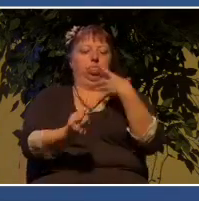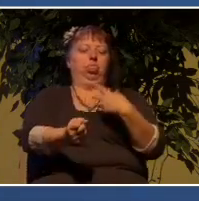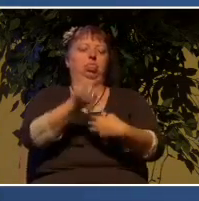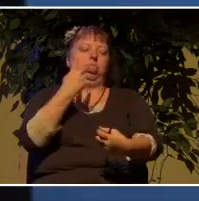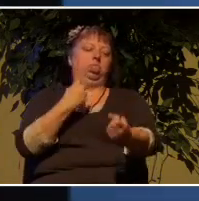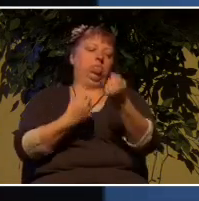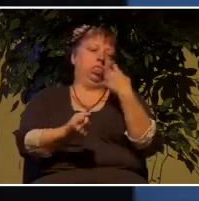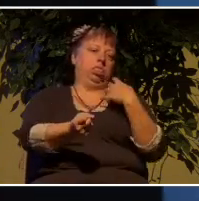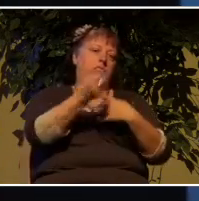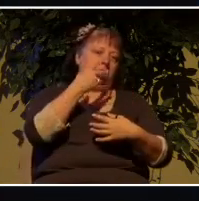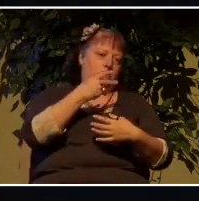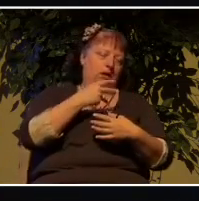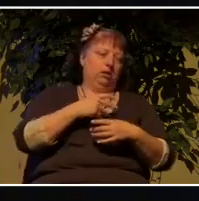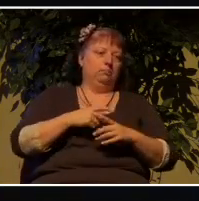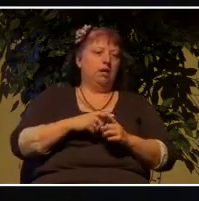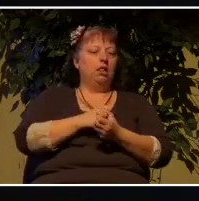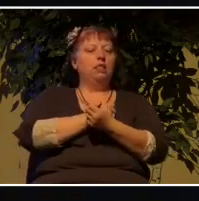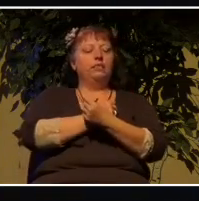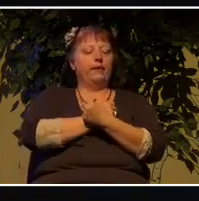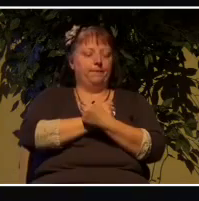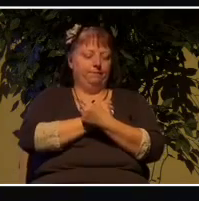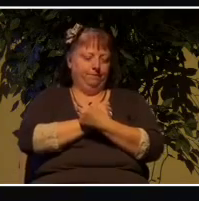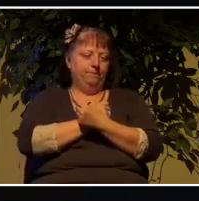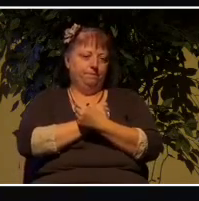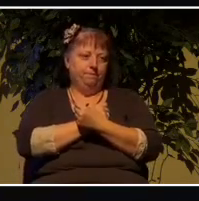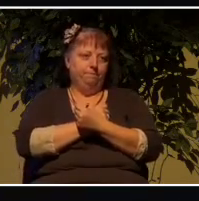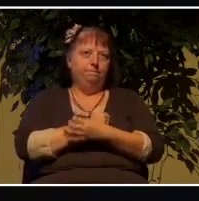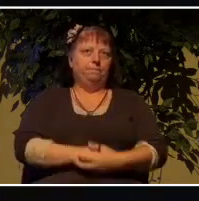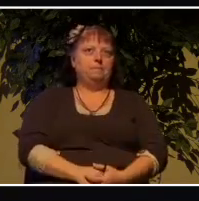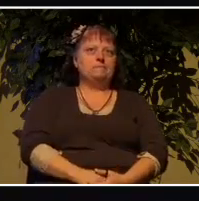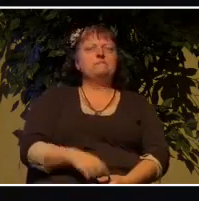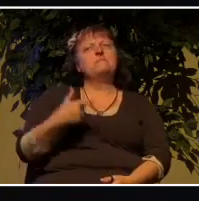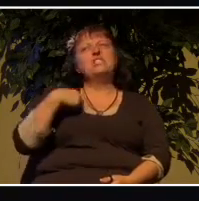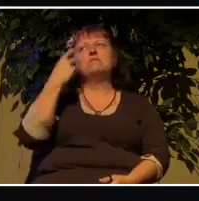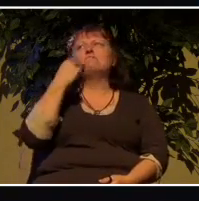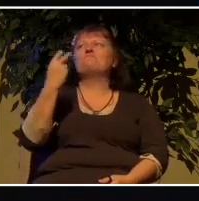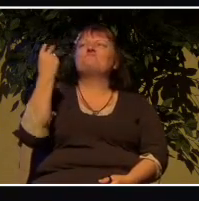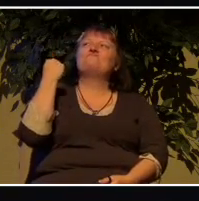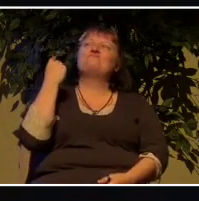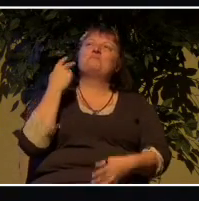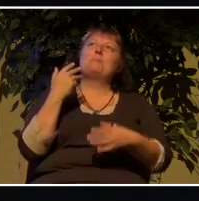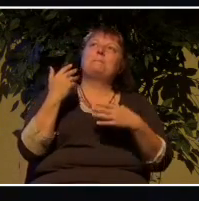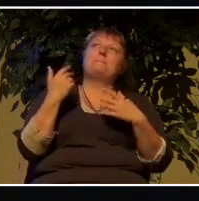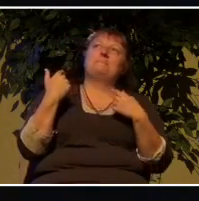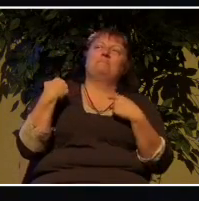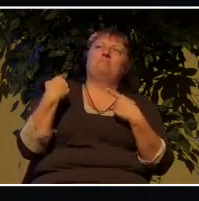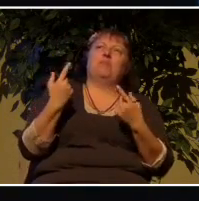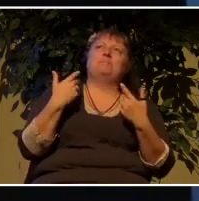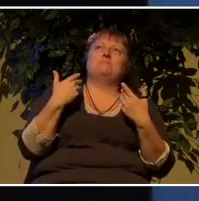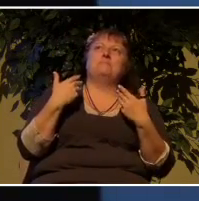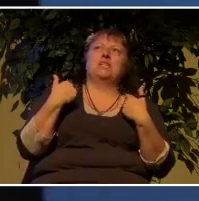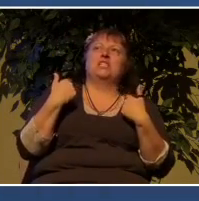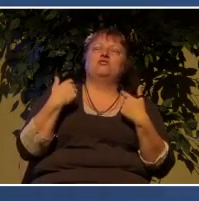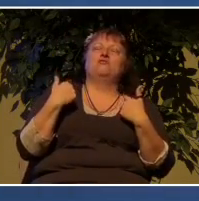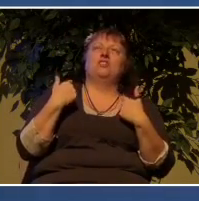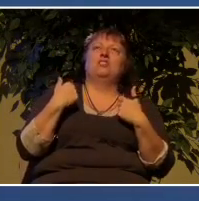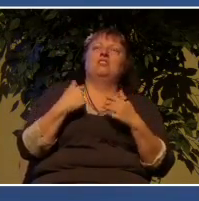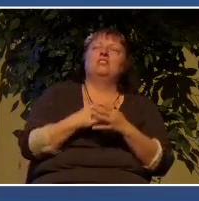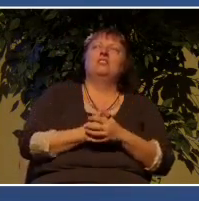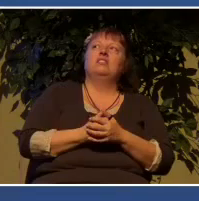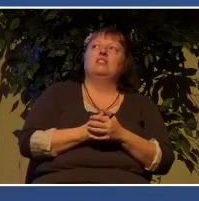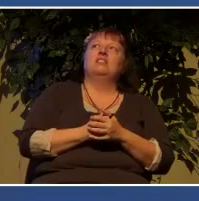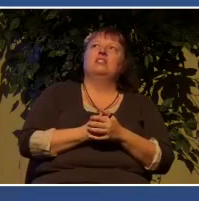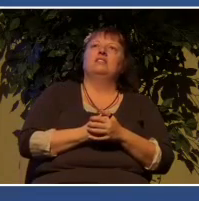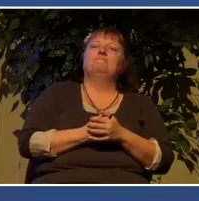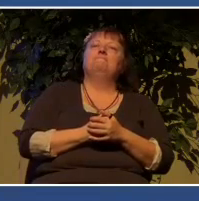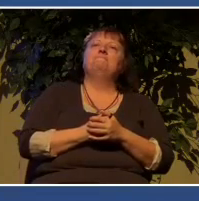look back over the years of ministry, there's lots of highlights and there are some pretty significant lowlights. But you know, the one thing